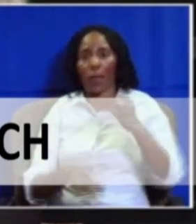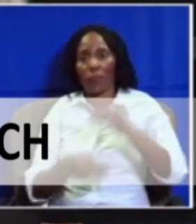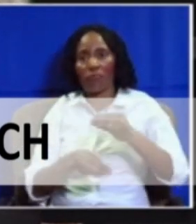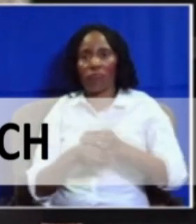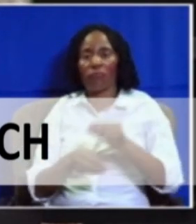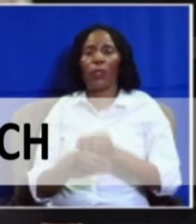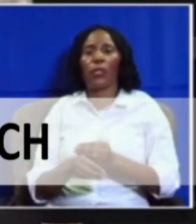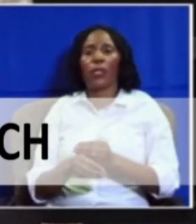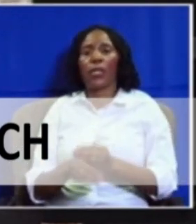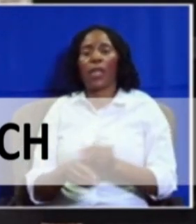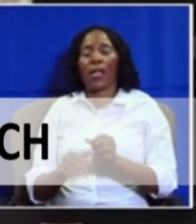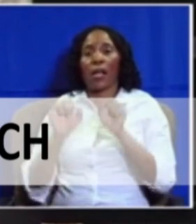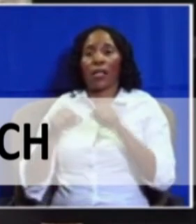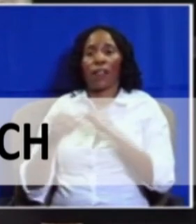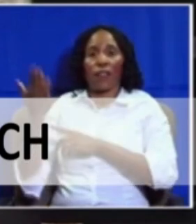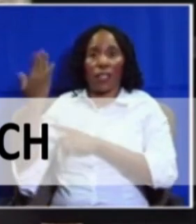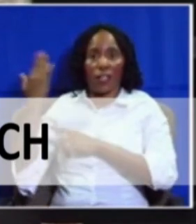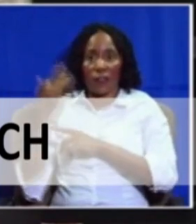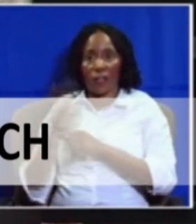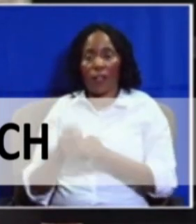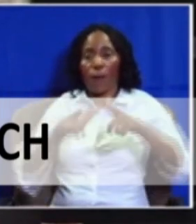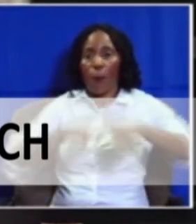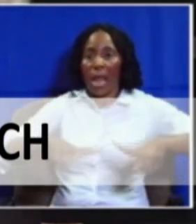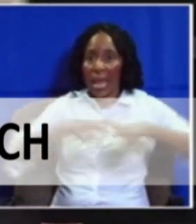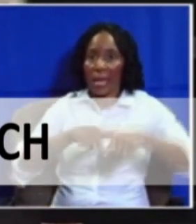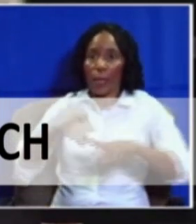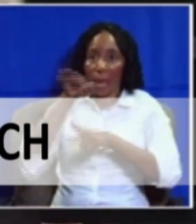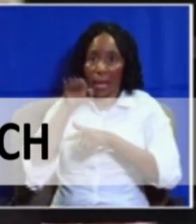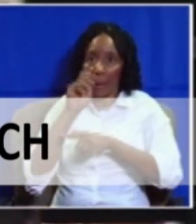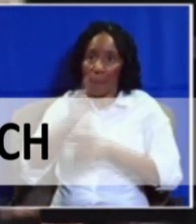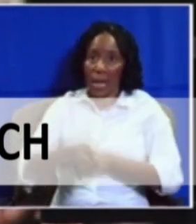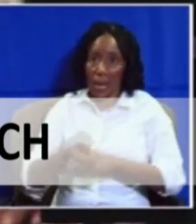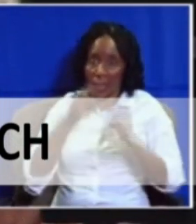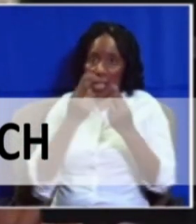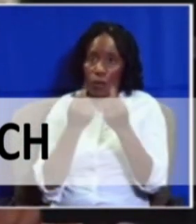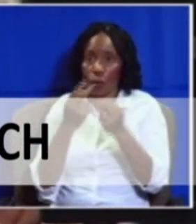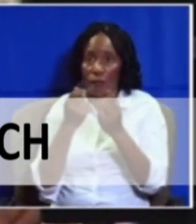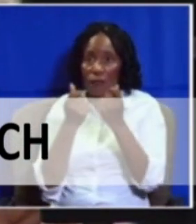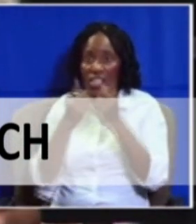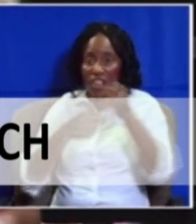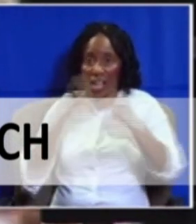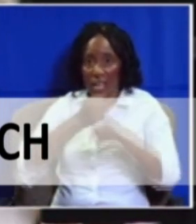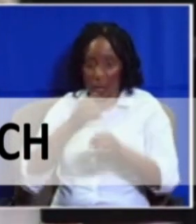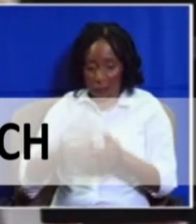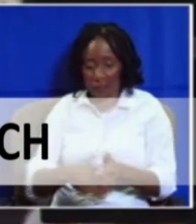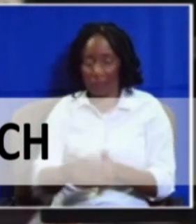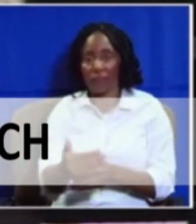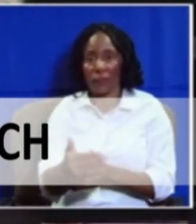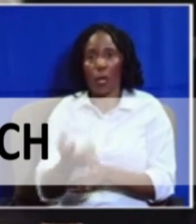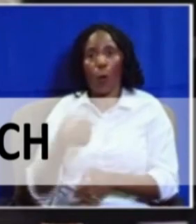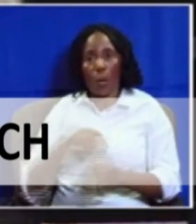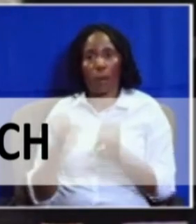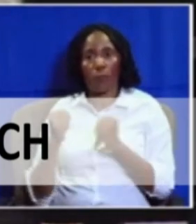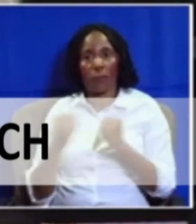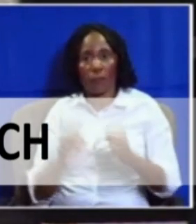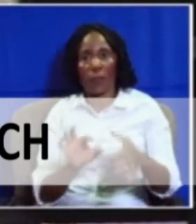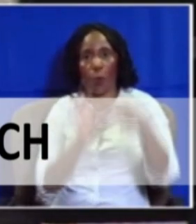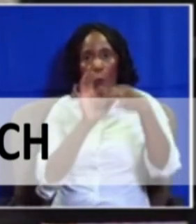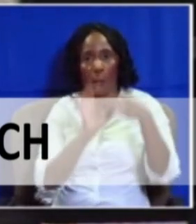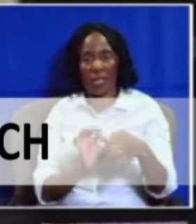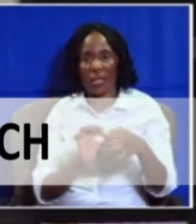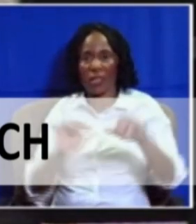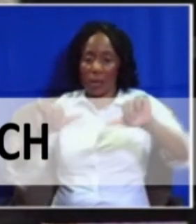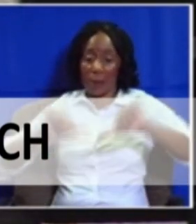land bank to be paid in the new financial year. We remain committed, if I may come back to the land